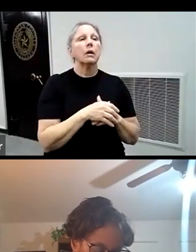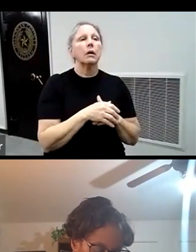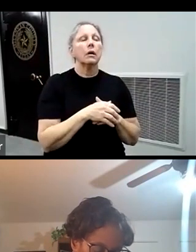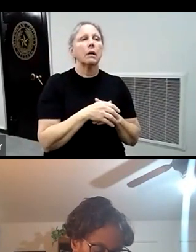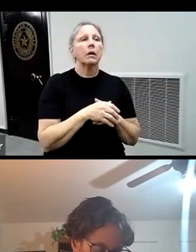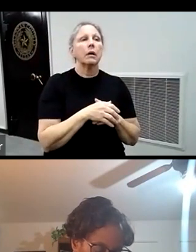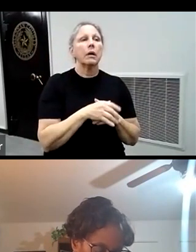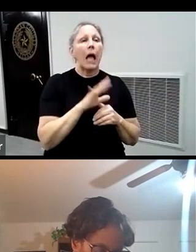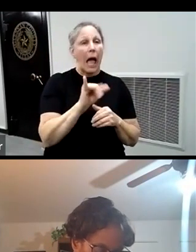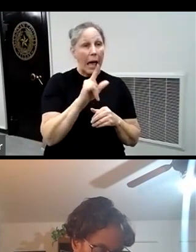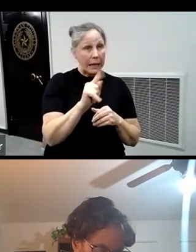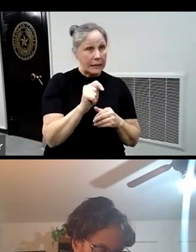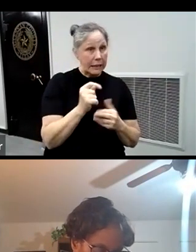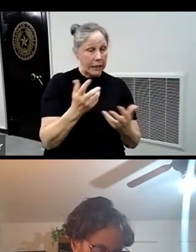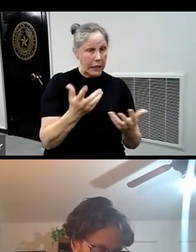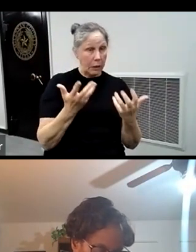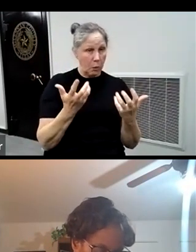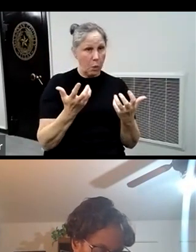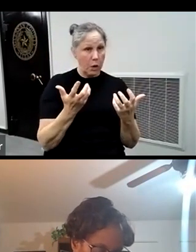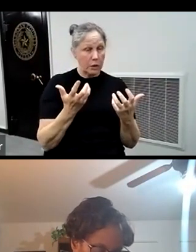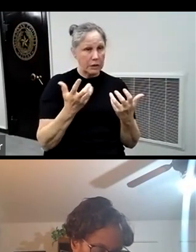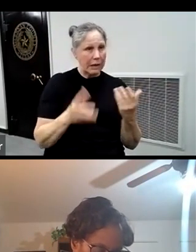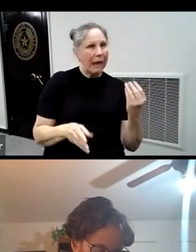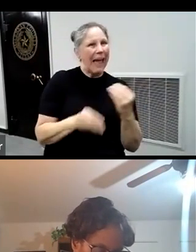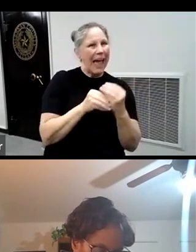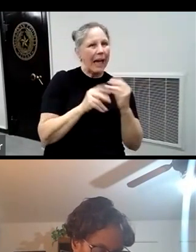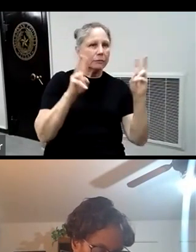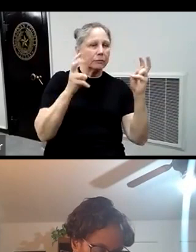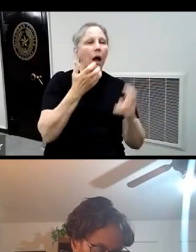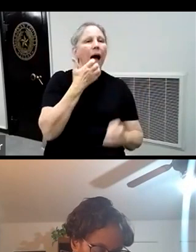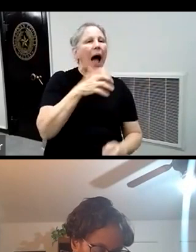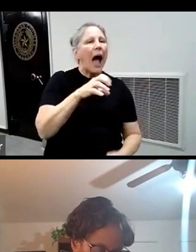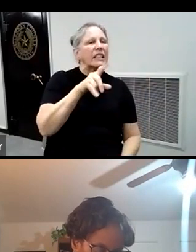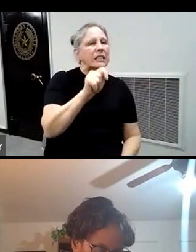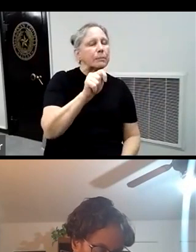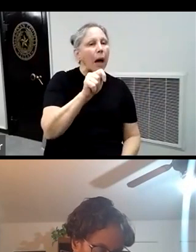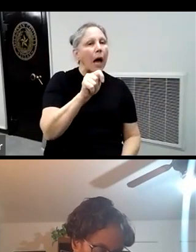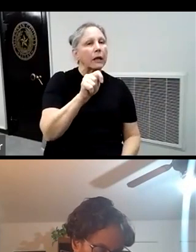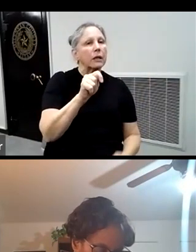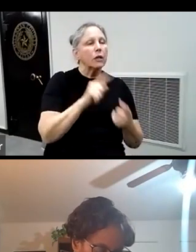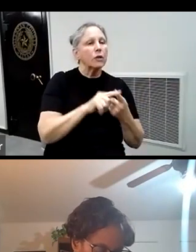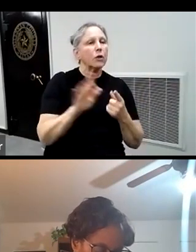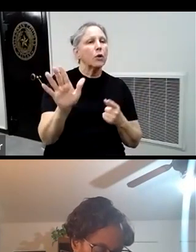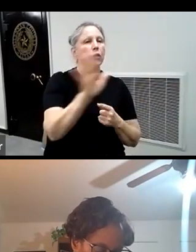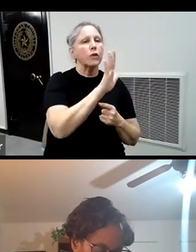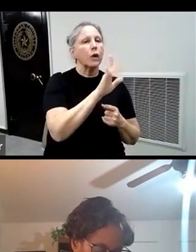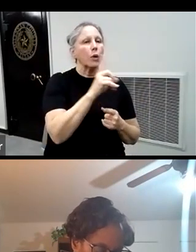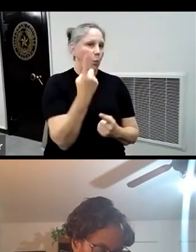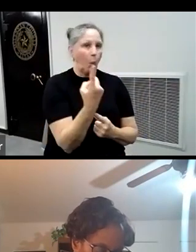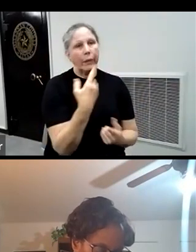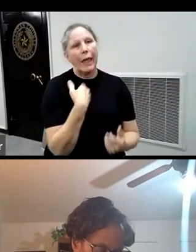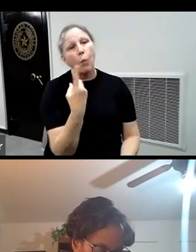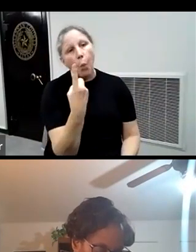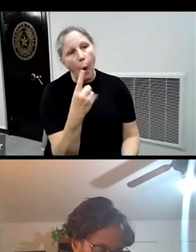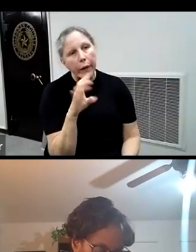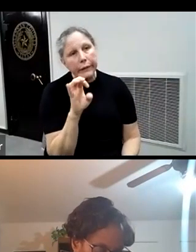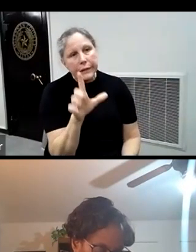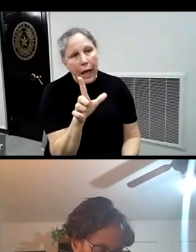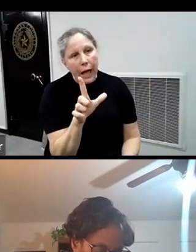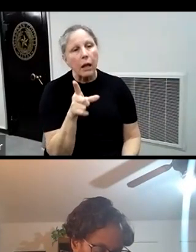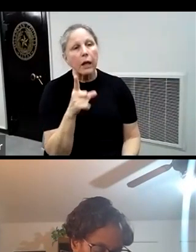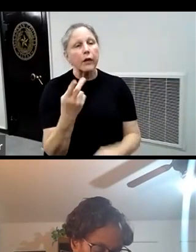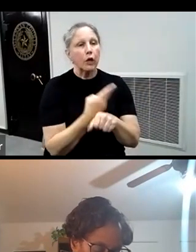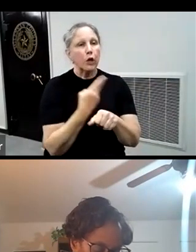This IT would like to add a hotspot feature to their one cell phone that